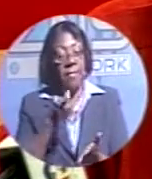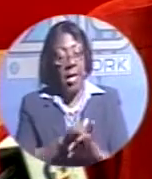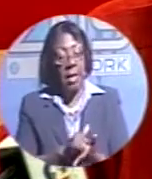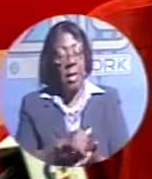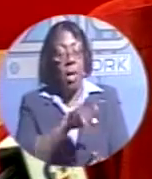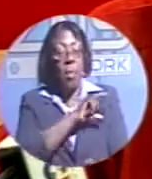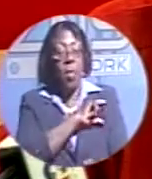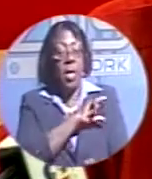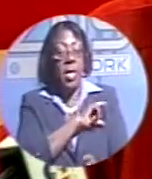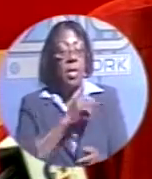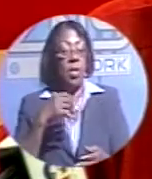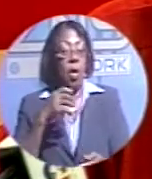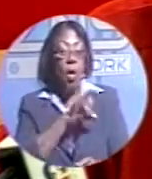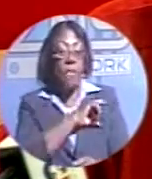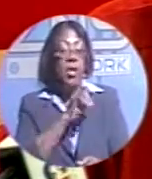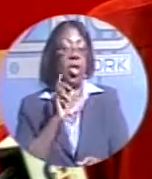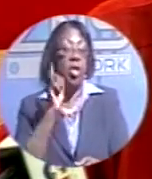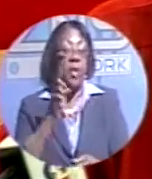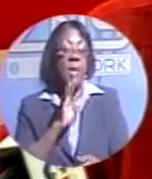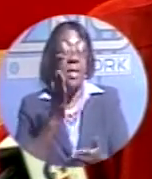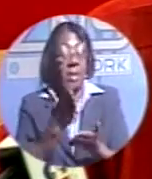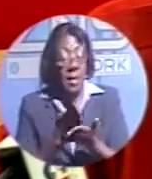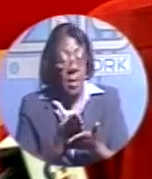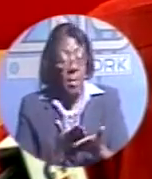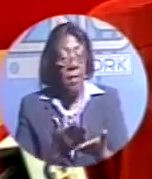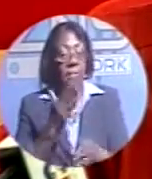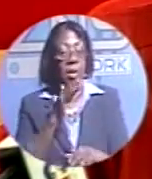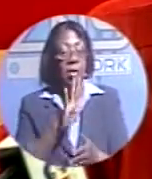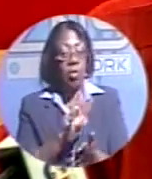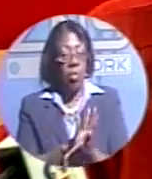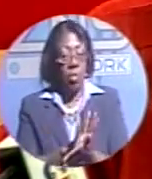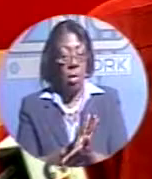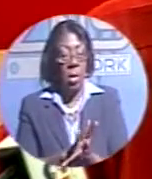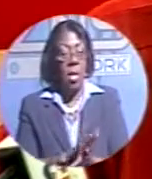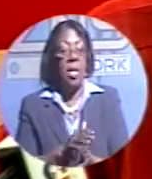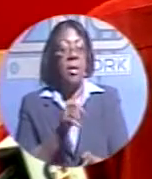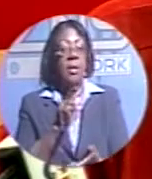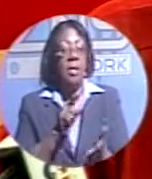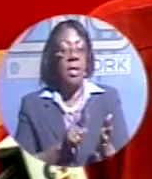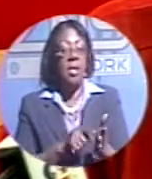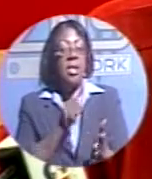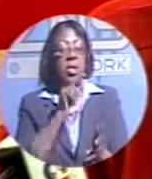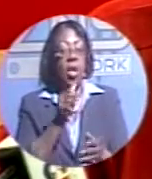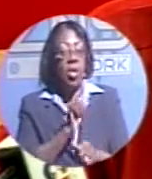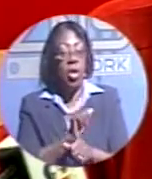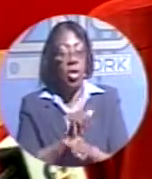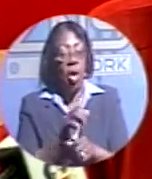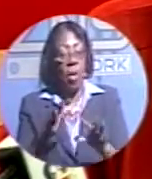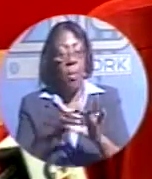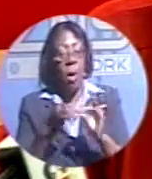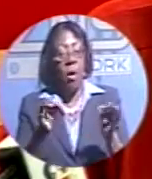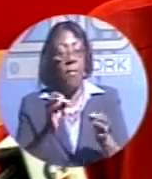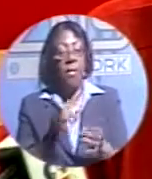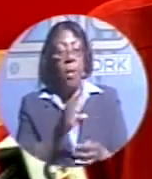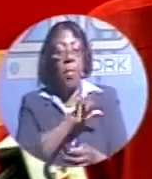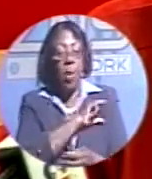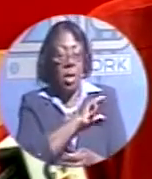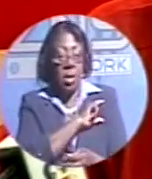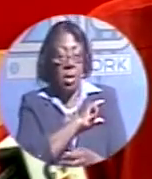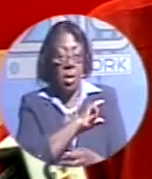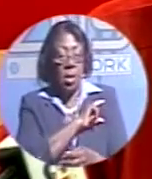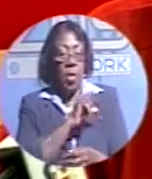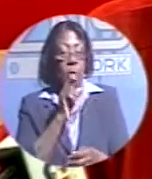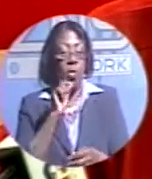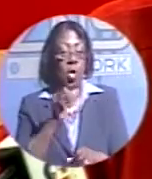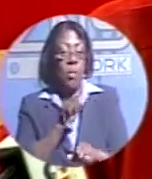by outsiders over the years. However, this is not the job of the police, who should be properly deployed